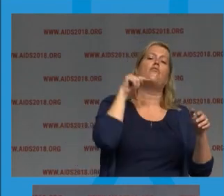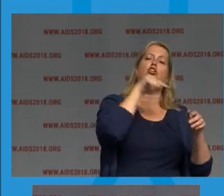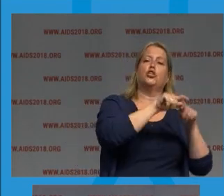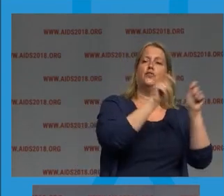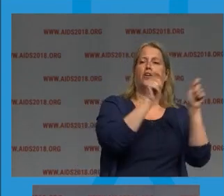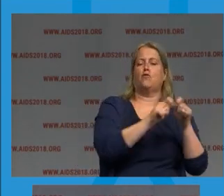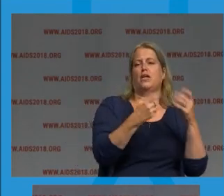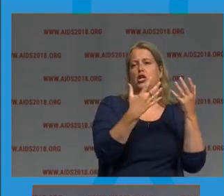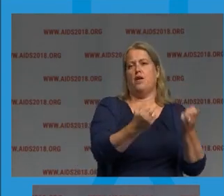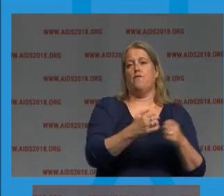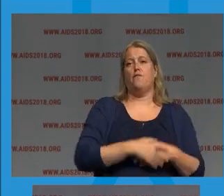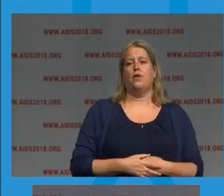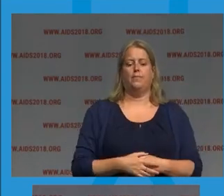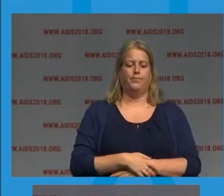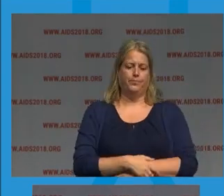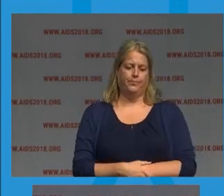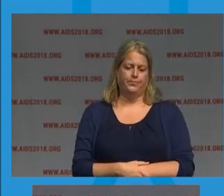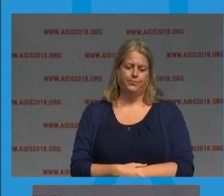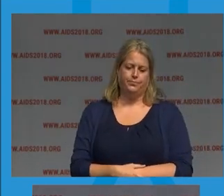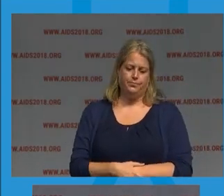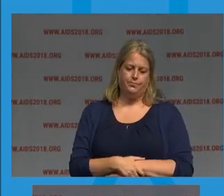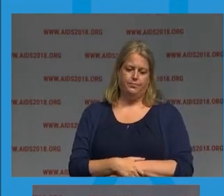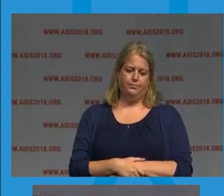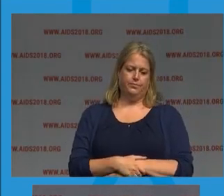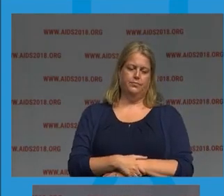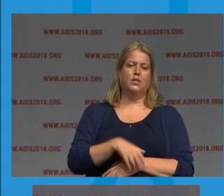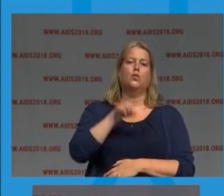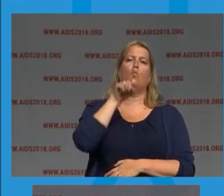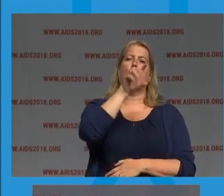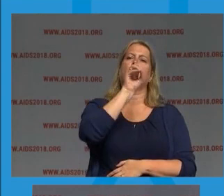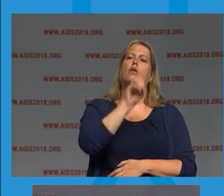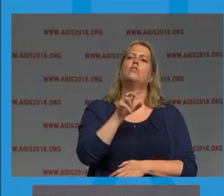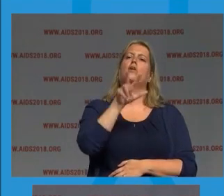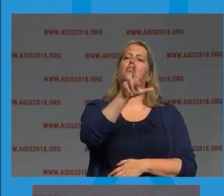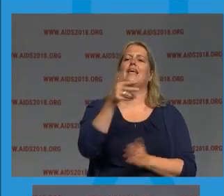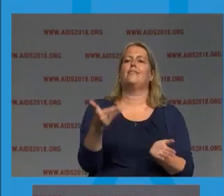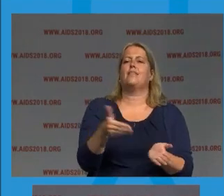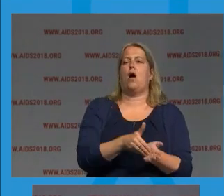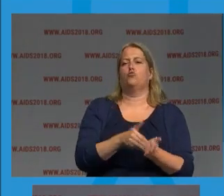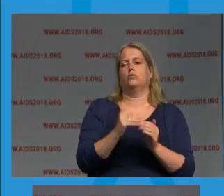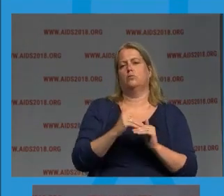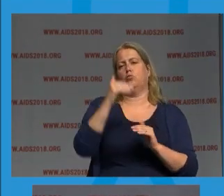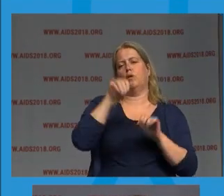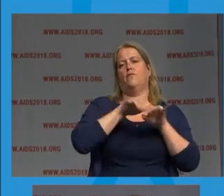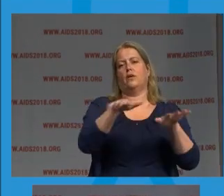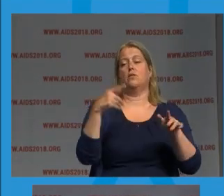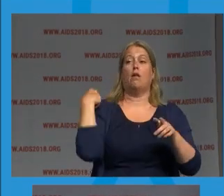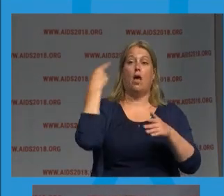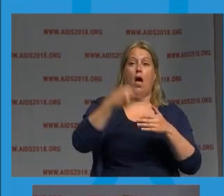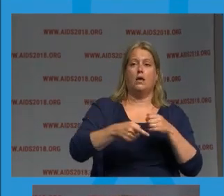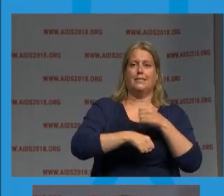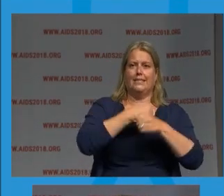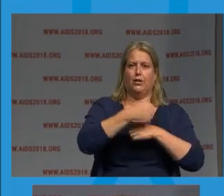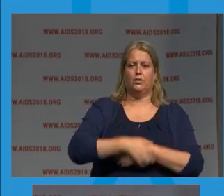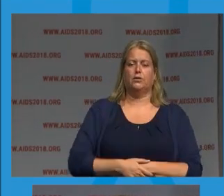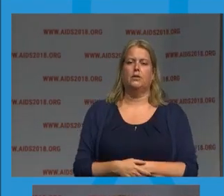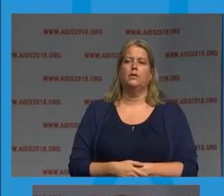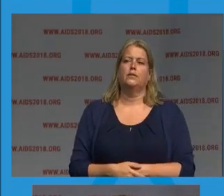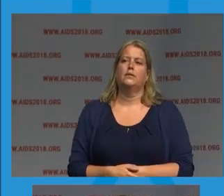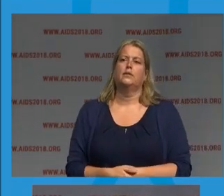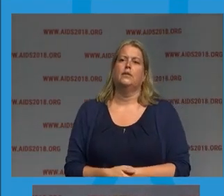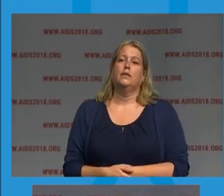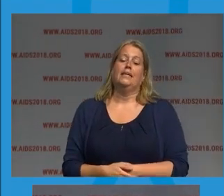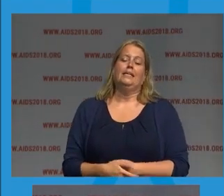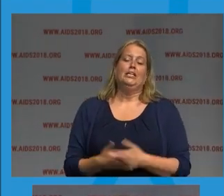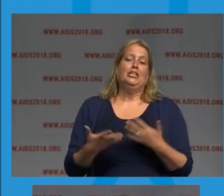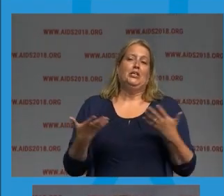with 103,000 infections assumed in the last year. And I think there's been sort of this conflation of now, is it